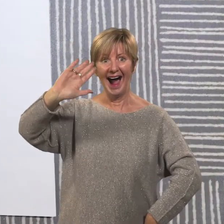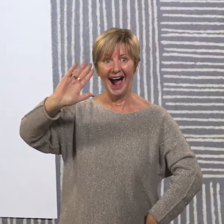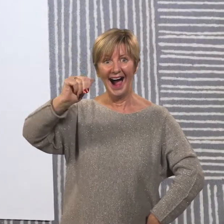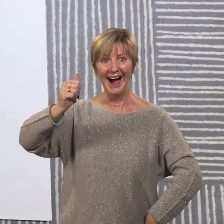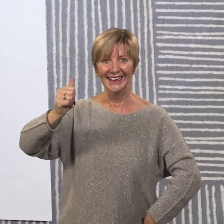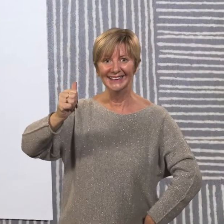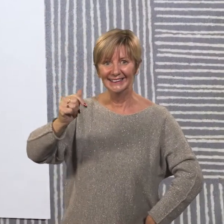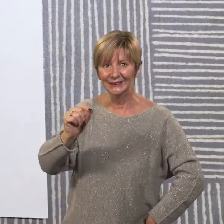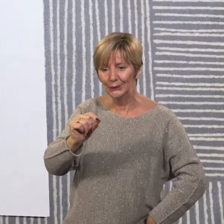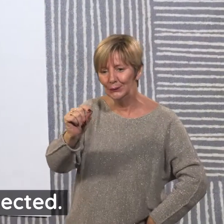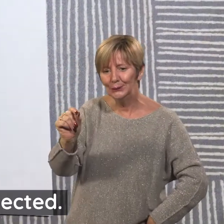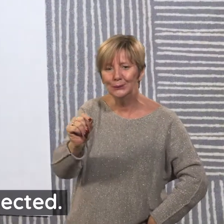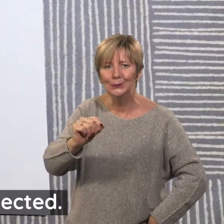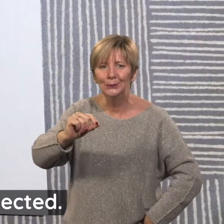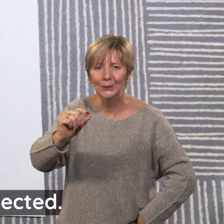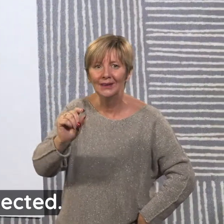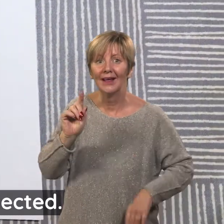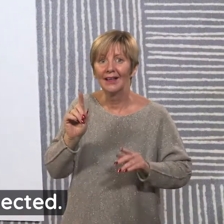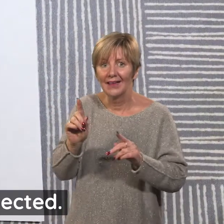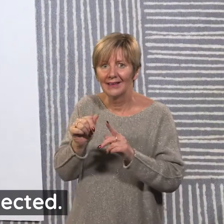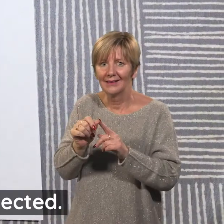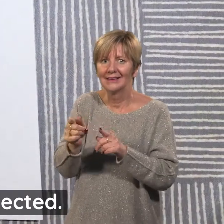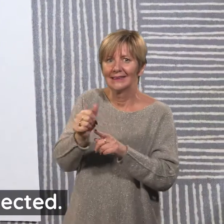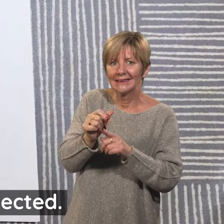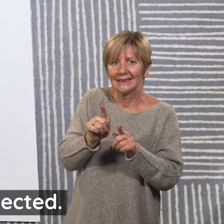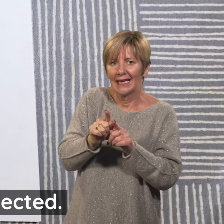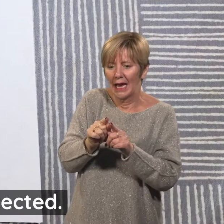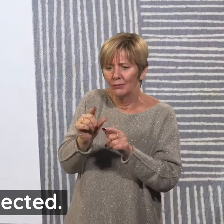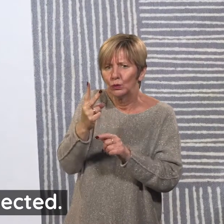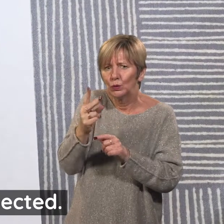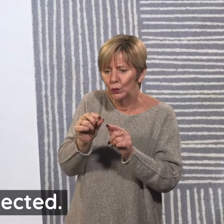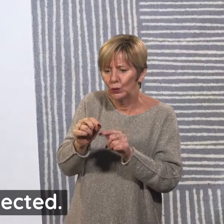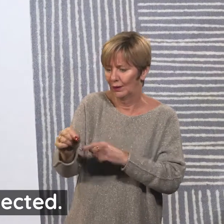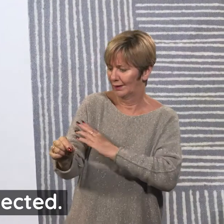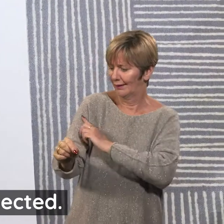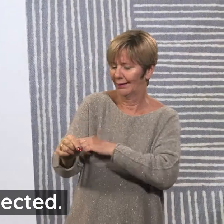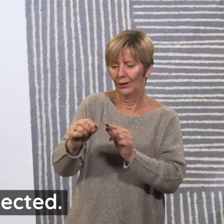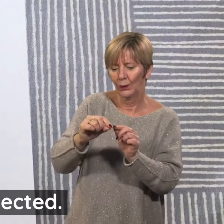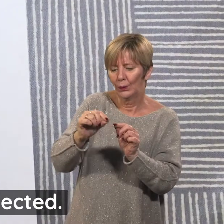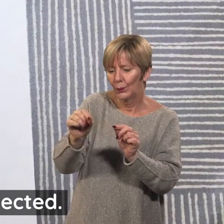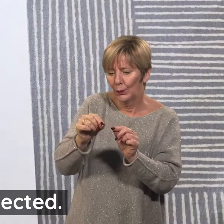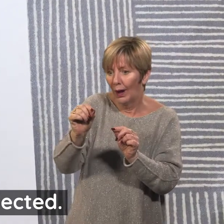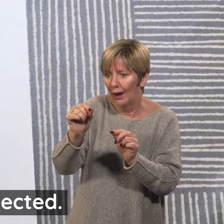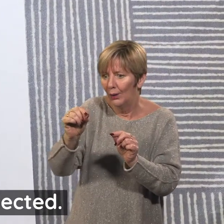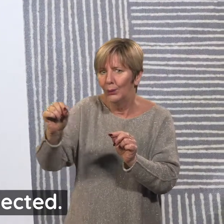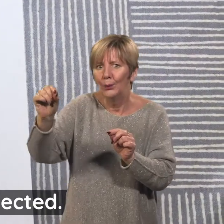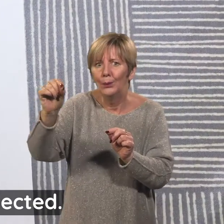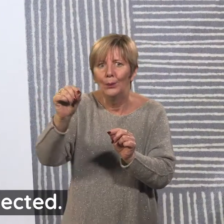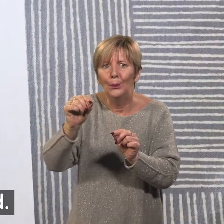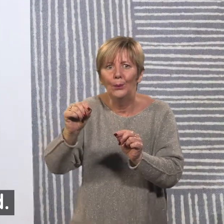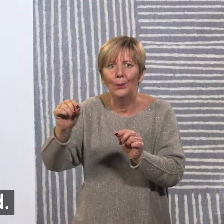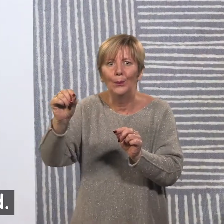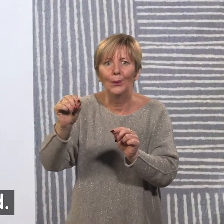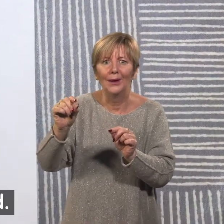up in the air. And then he's got to have another tube connected.